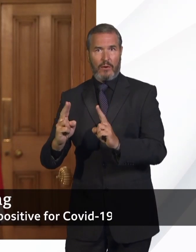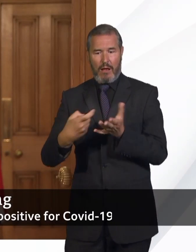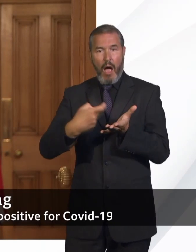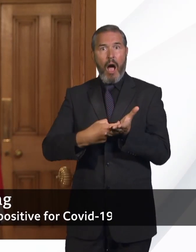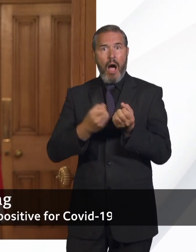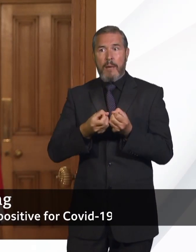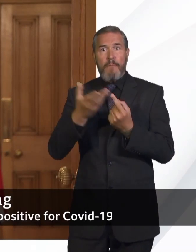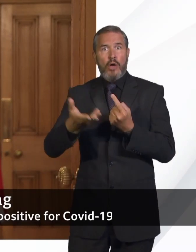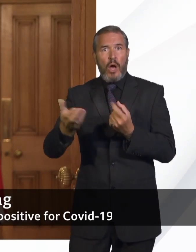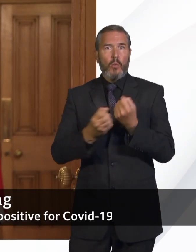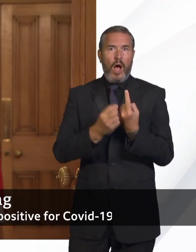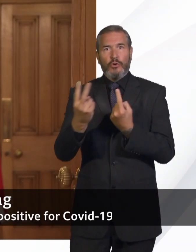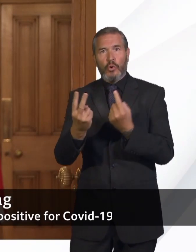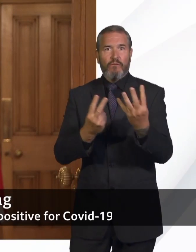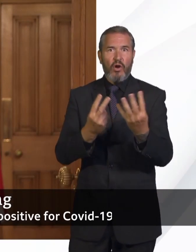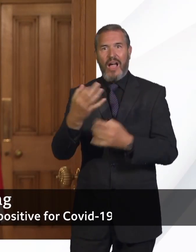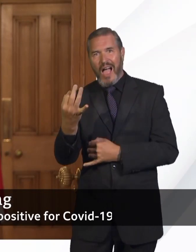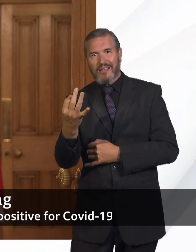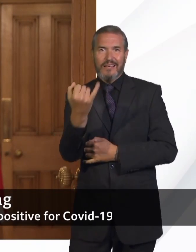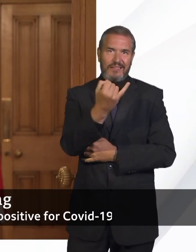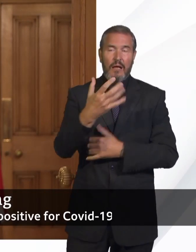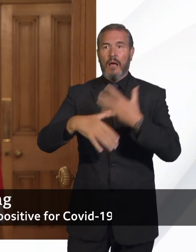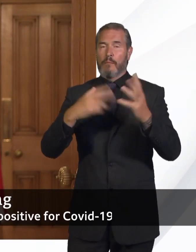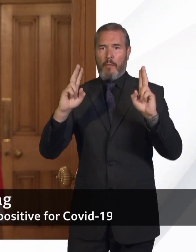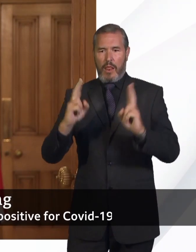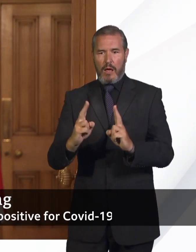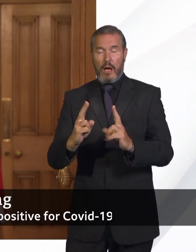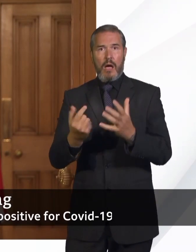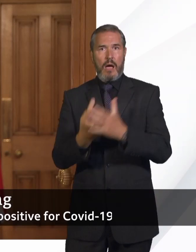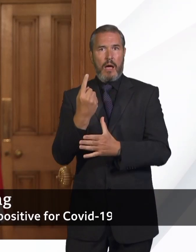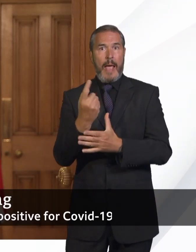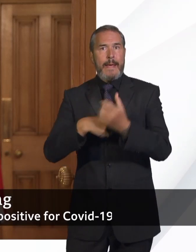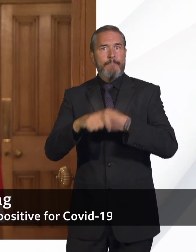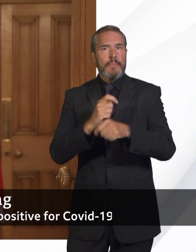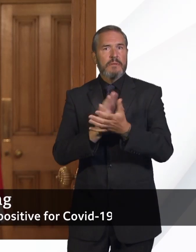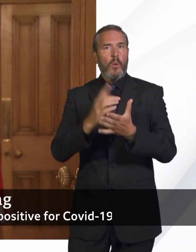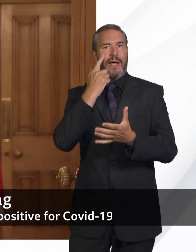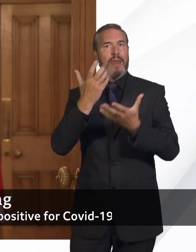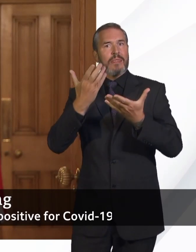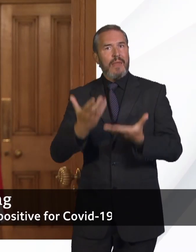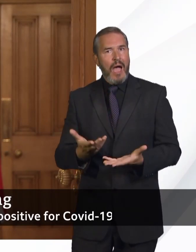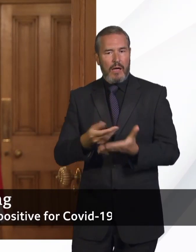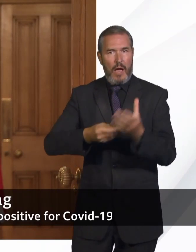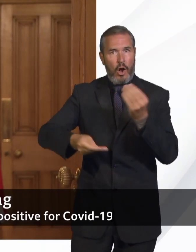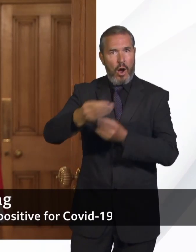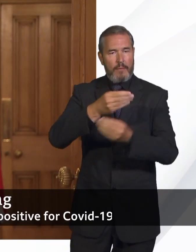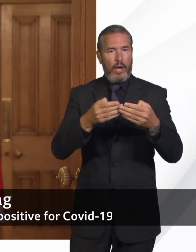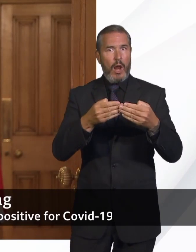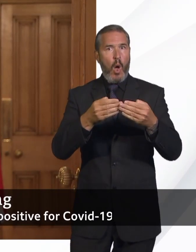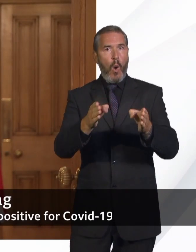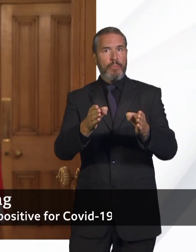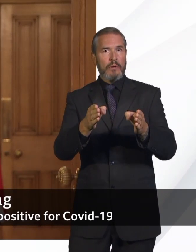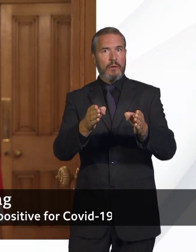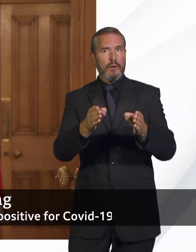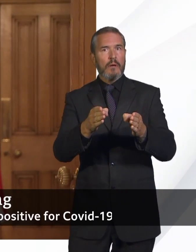under control. That is why we can carefully begin to open parts of the economy which were required to be closed in